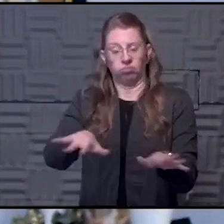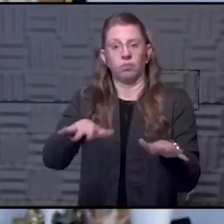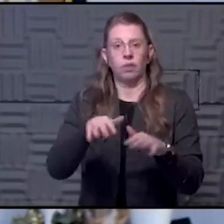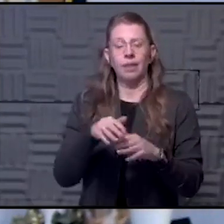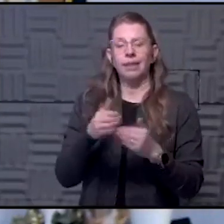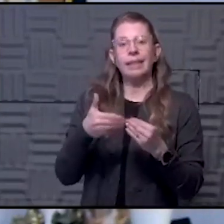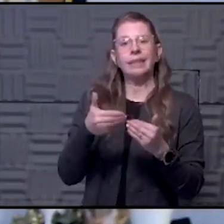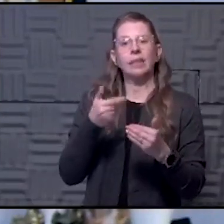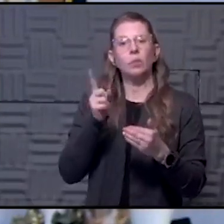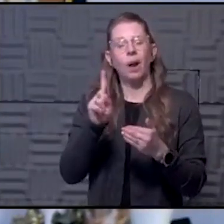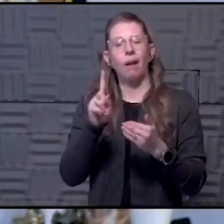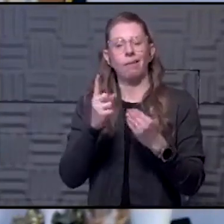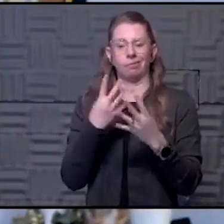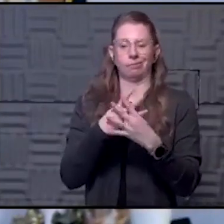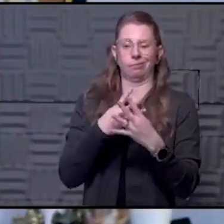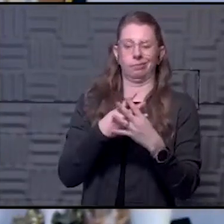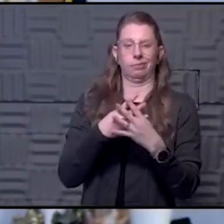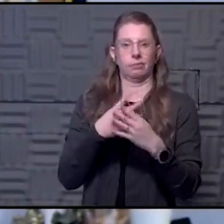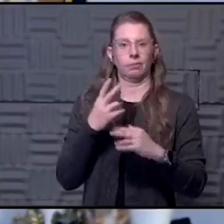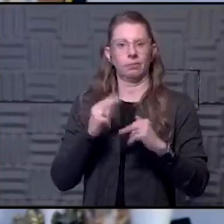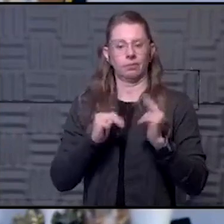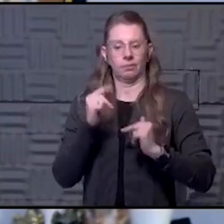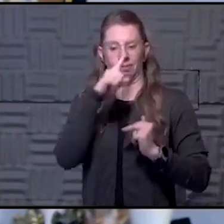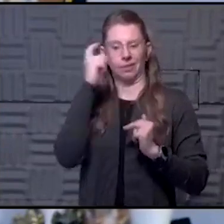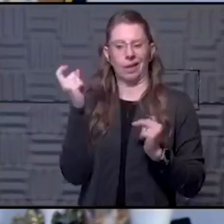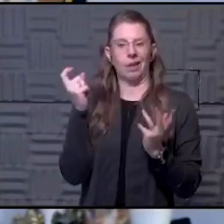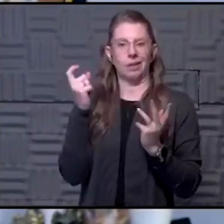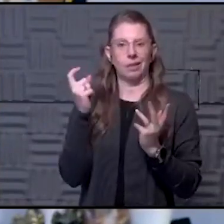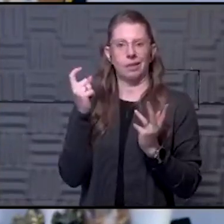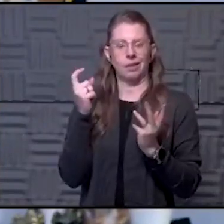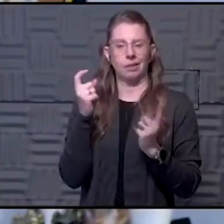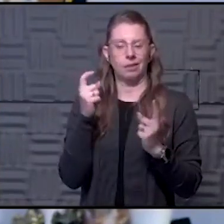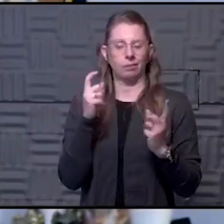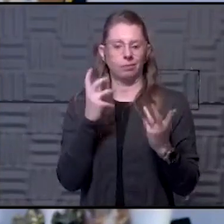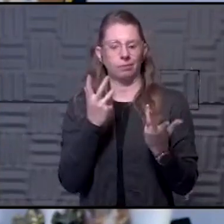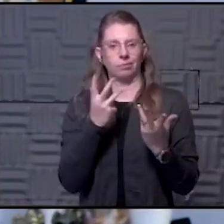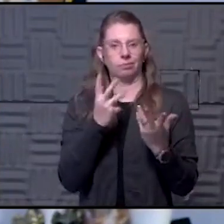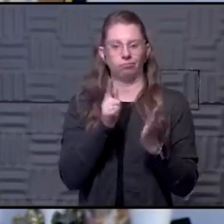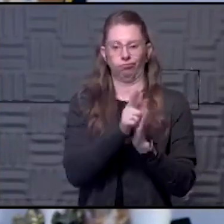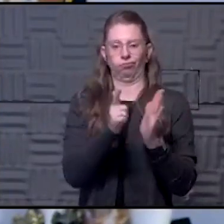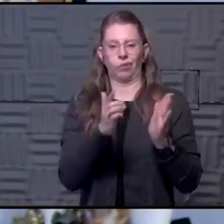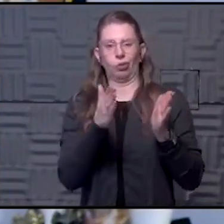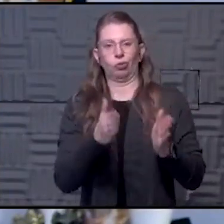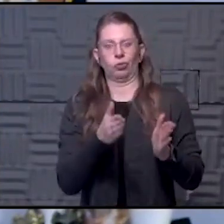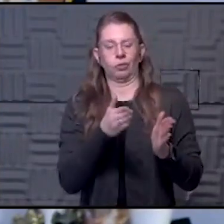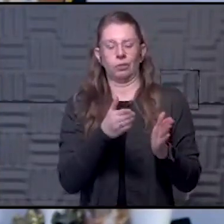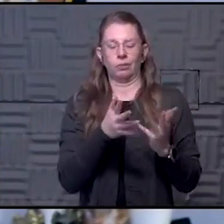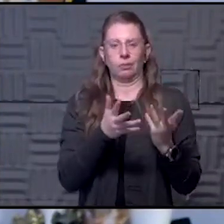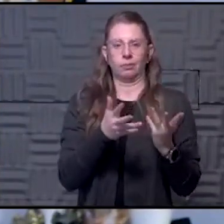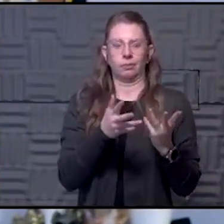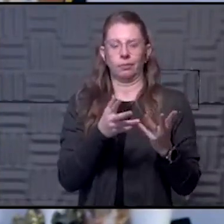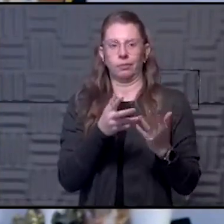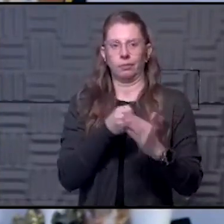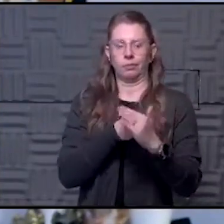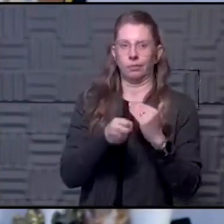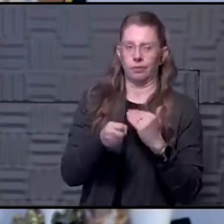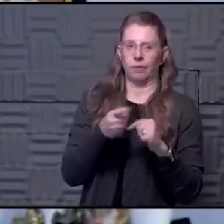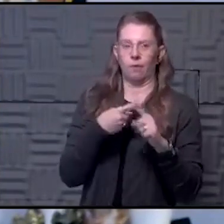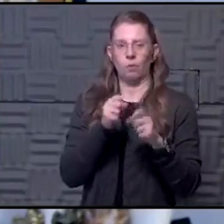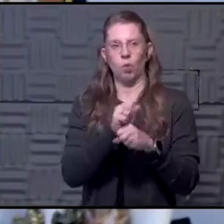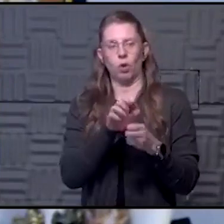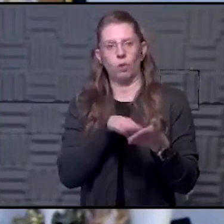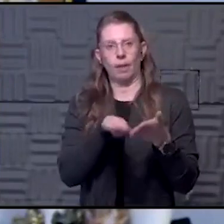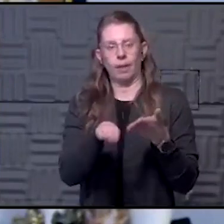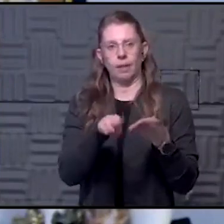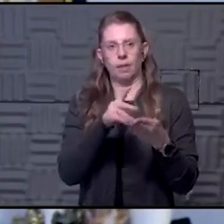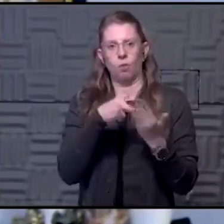correctional facilities because the offenders don't come in, for the most part, except from work release programs and the like, they